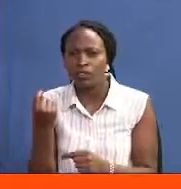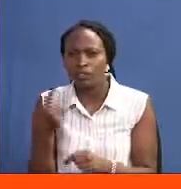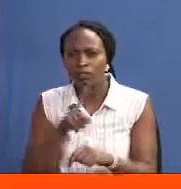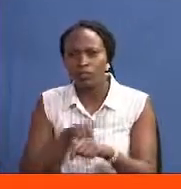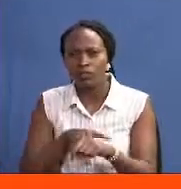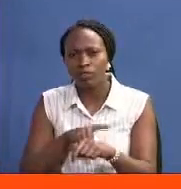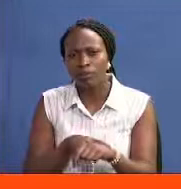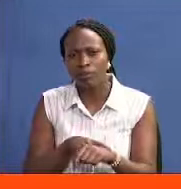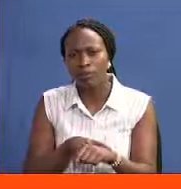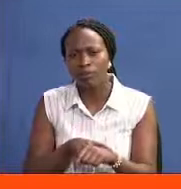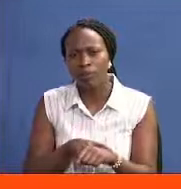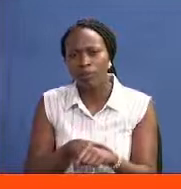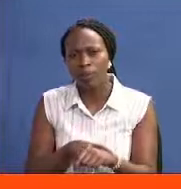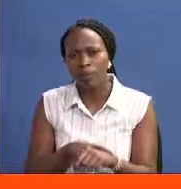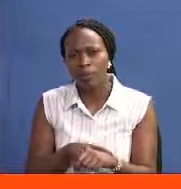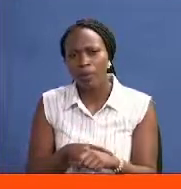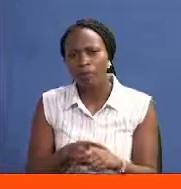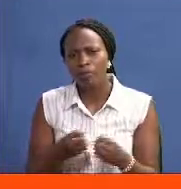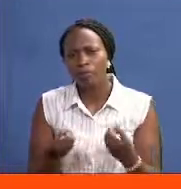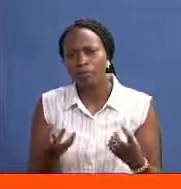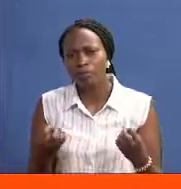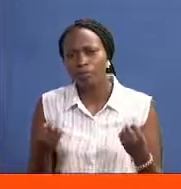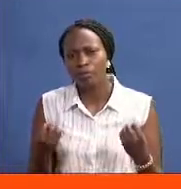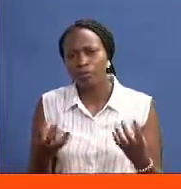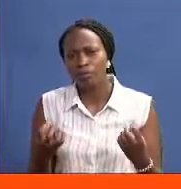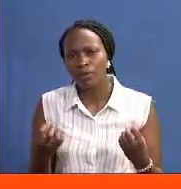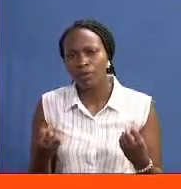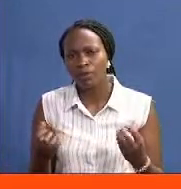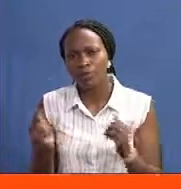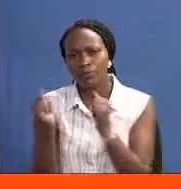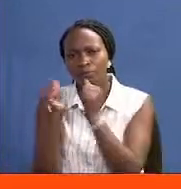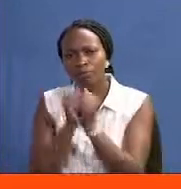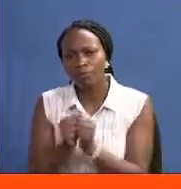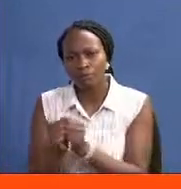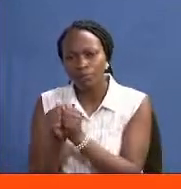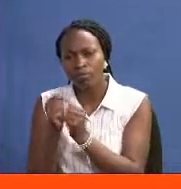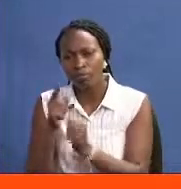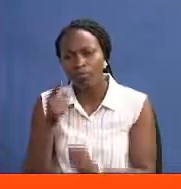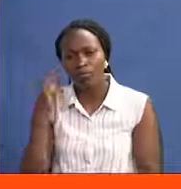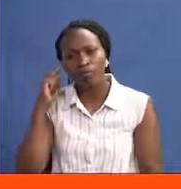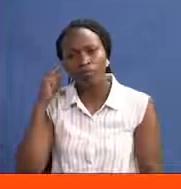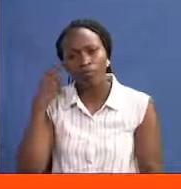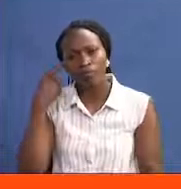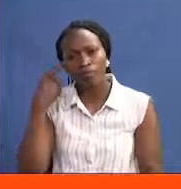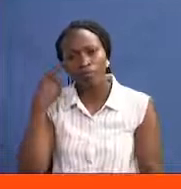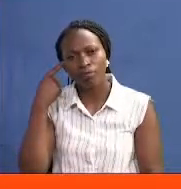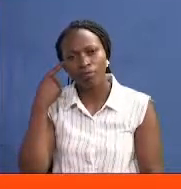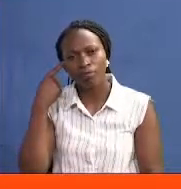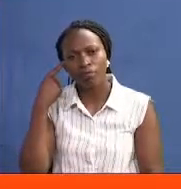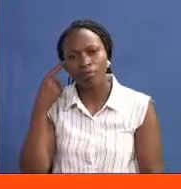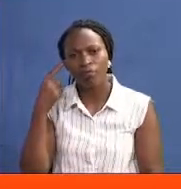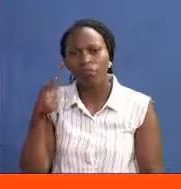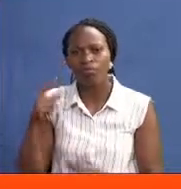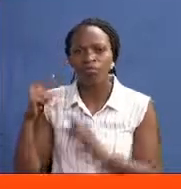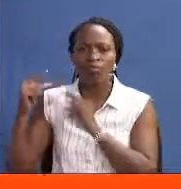are having so many forms of art coming together, do you think there is a threat on our historical